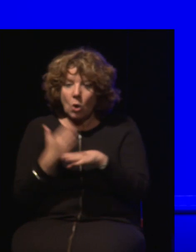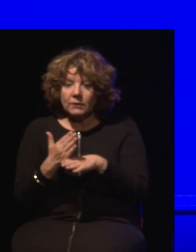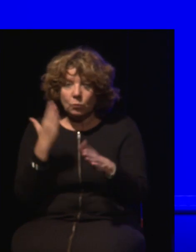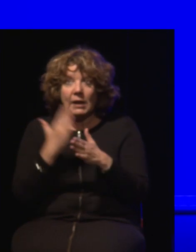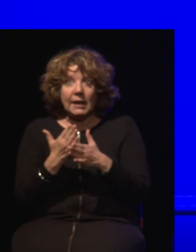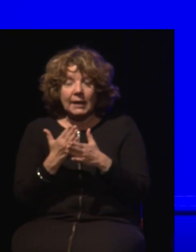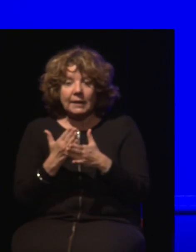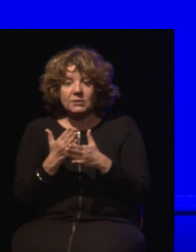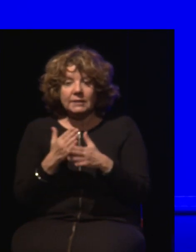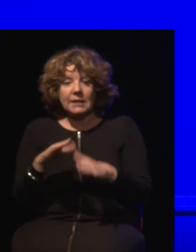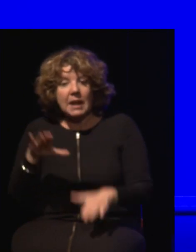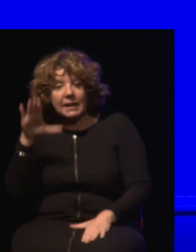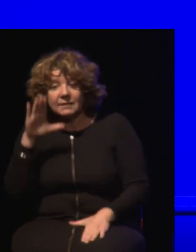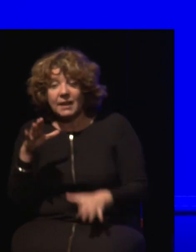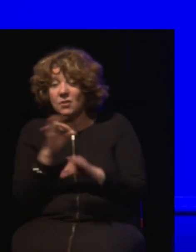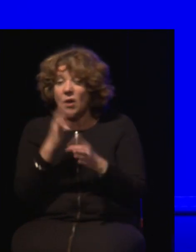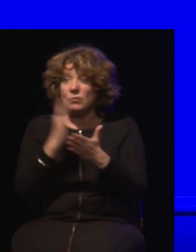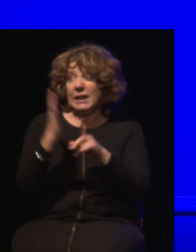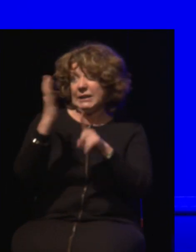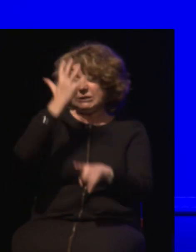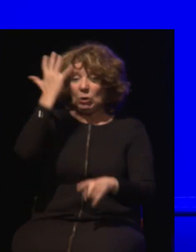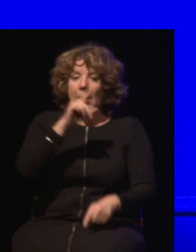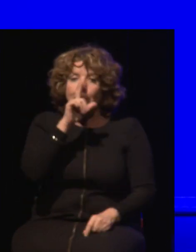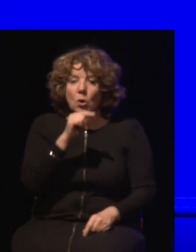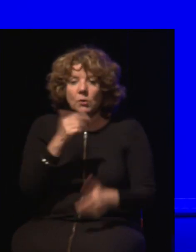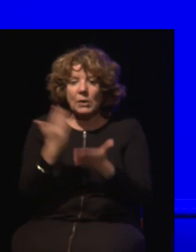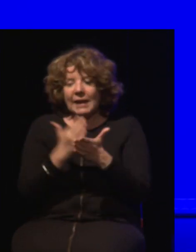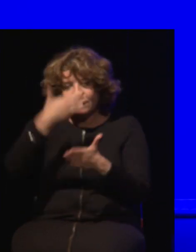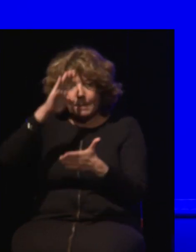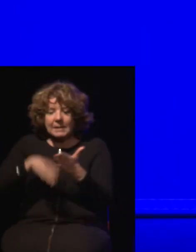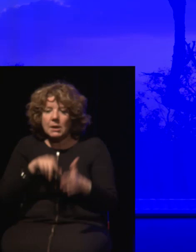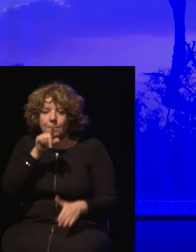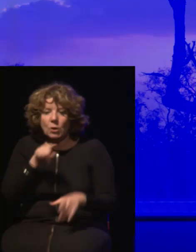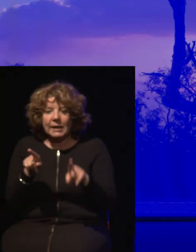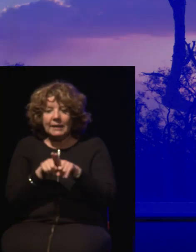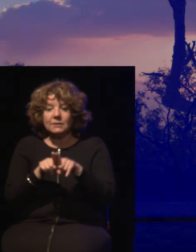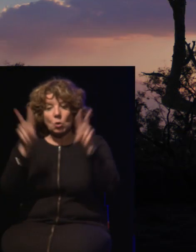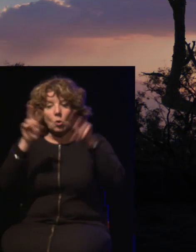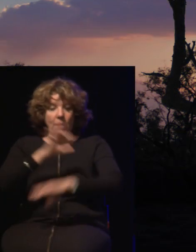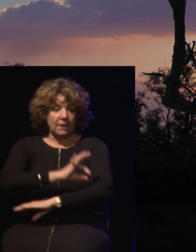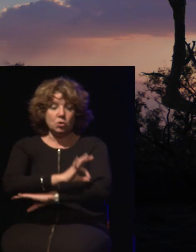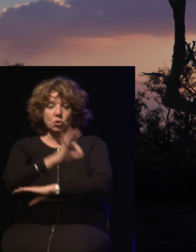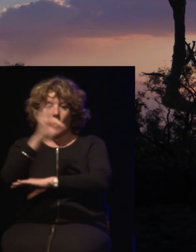to something far less exotic, far more familiar. It's the dawn chorus.